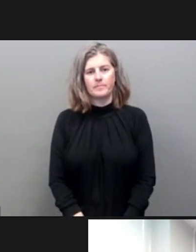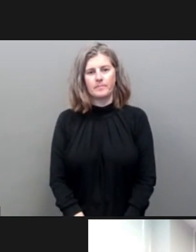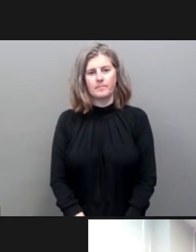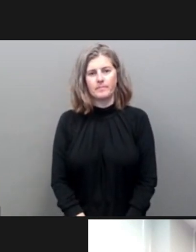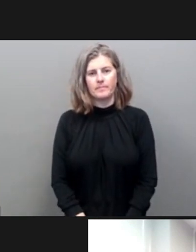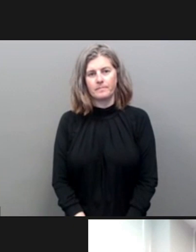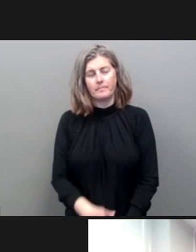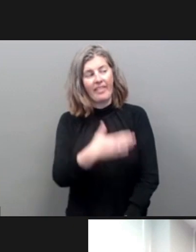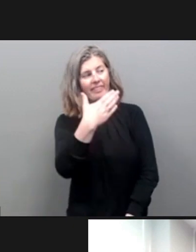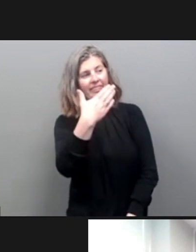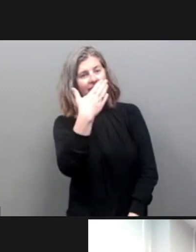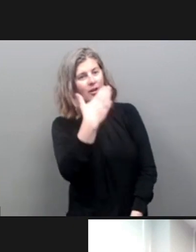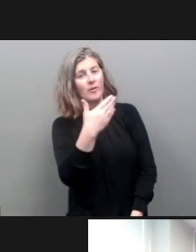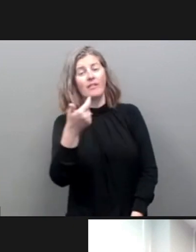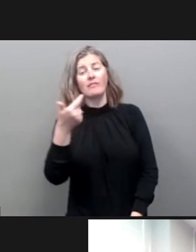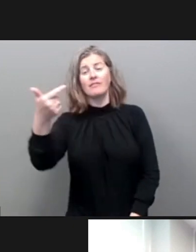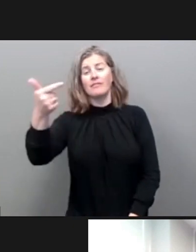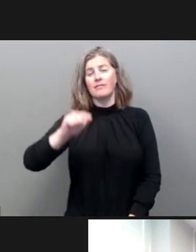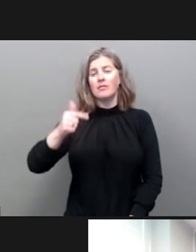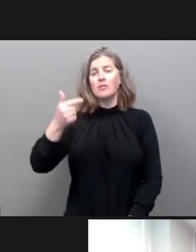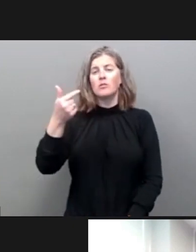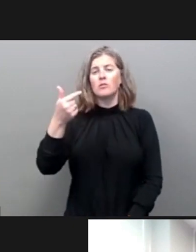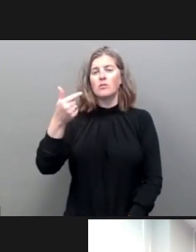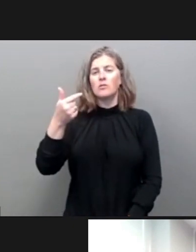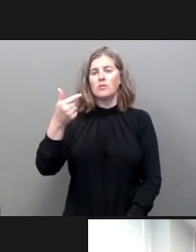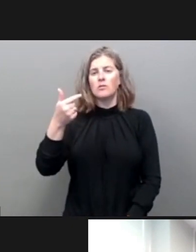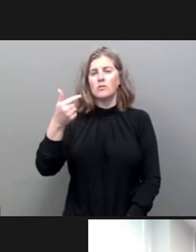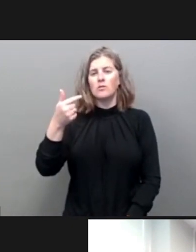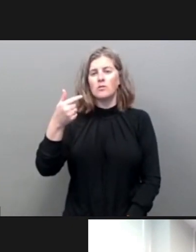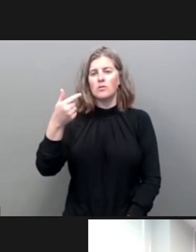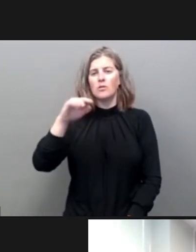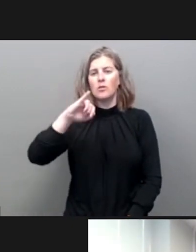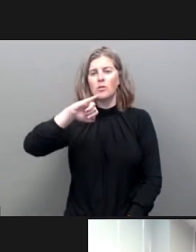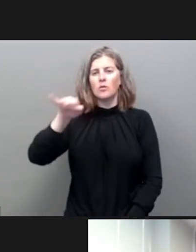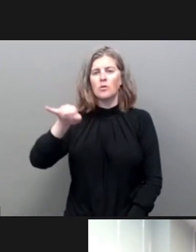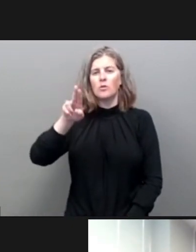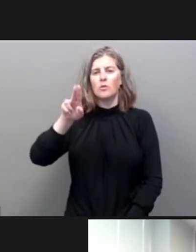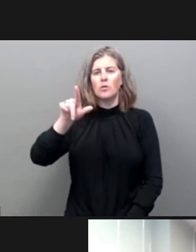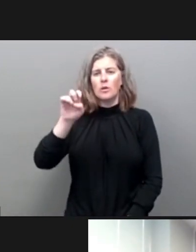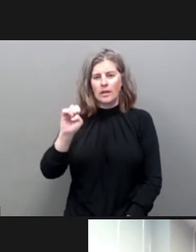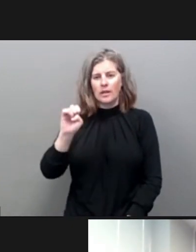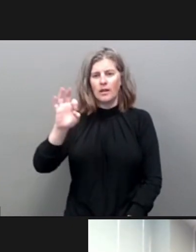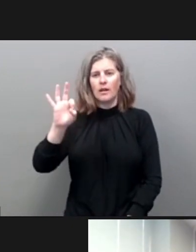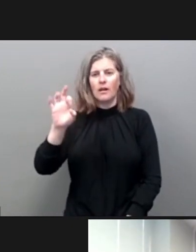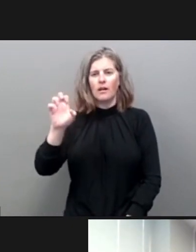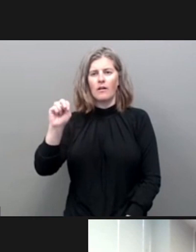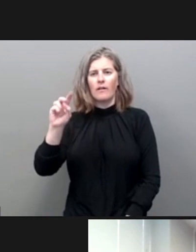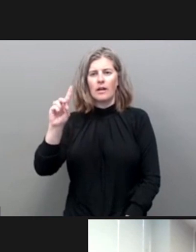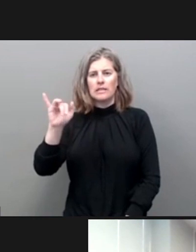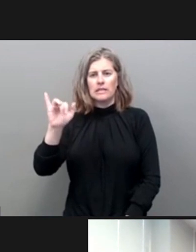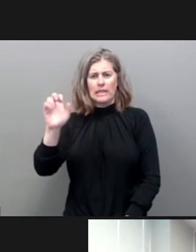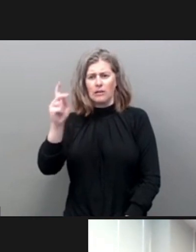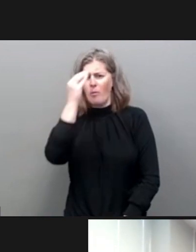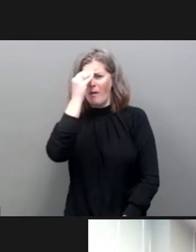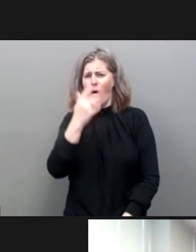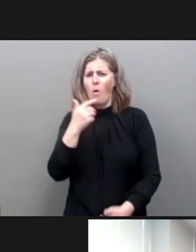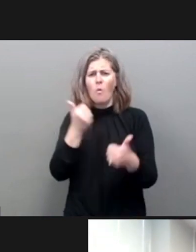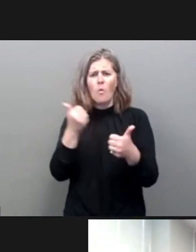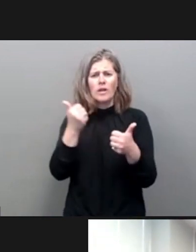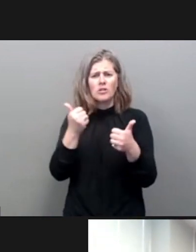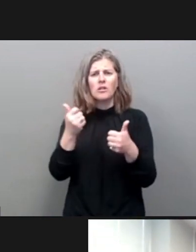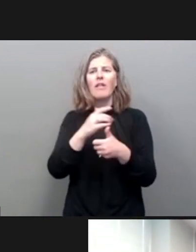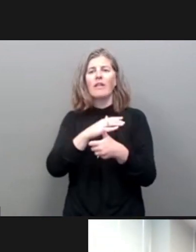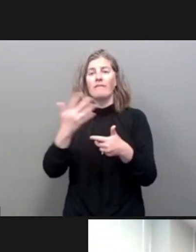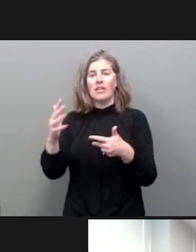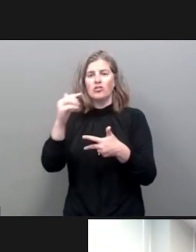Great, thank you. And next we'll turn to Julie Fendak. Julie, if you could just let us know what outlet you're associated with, and followed by Sean